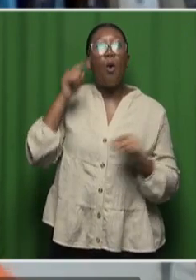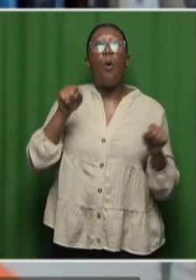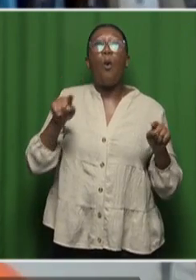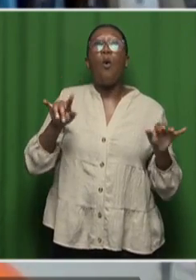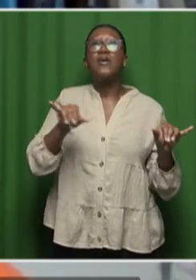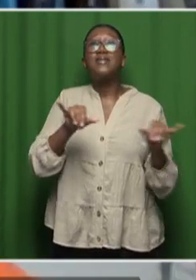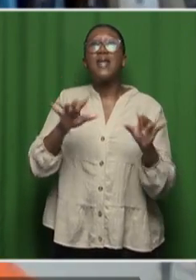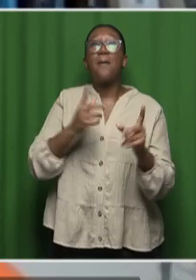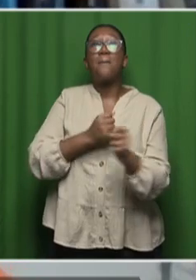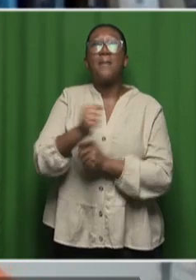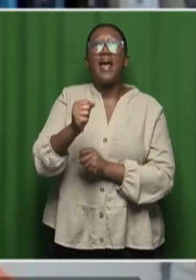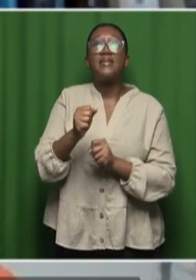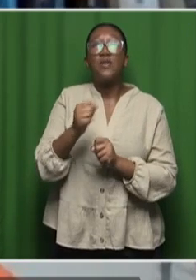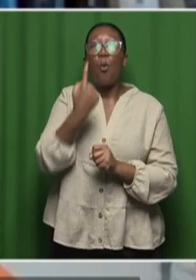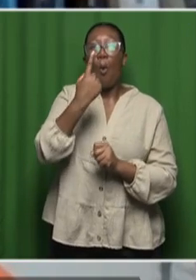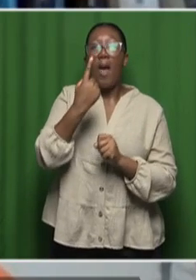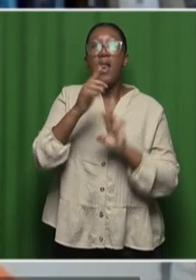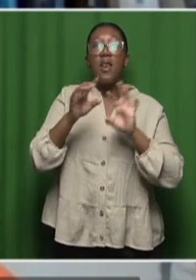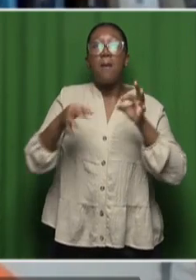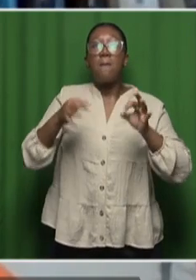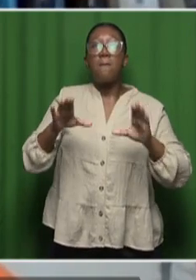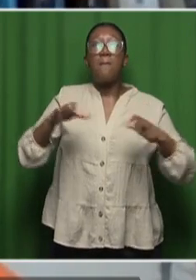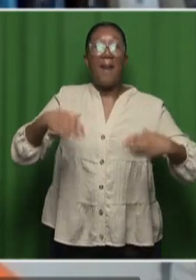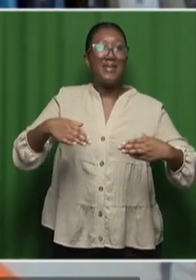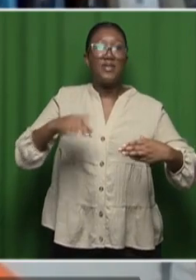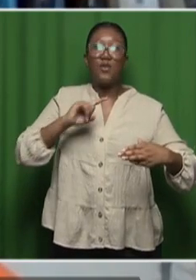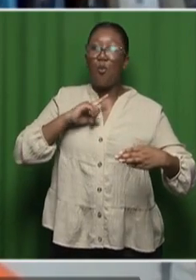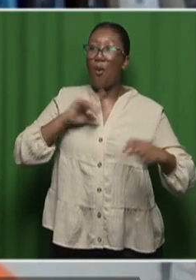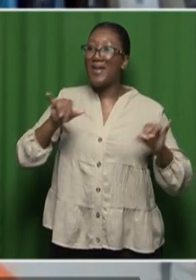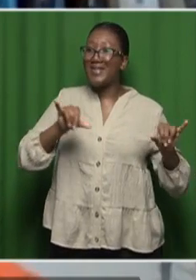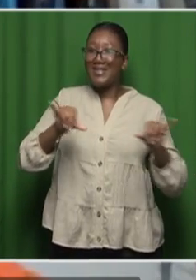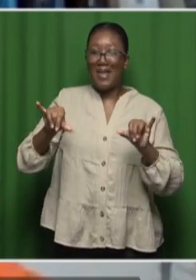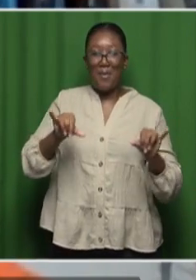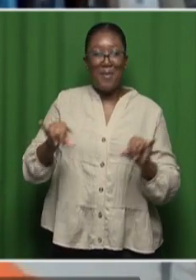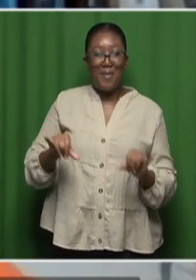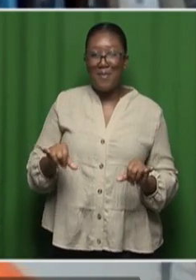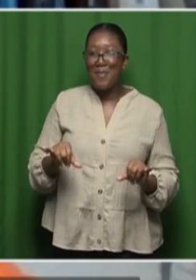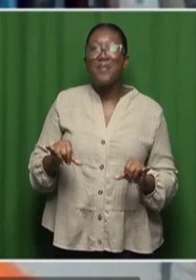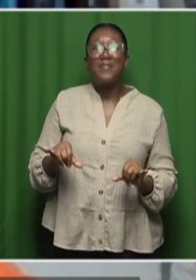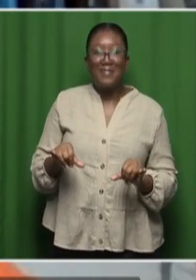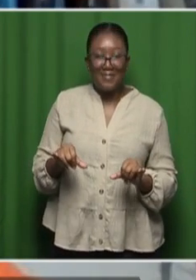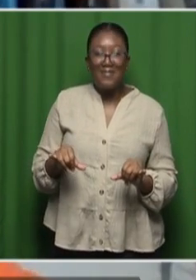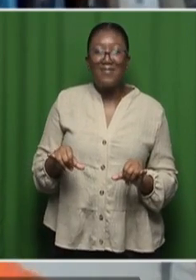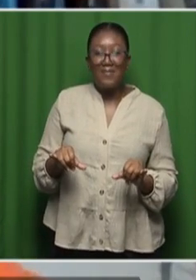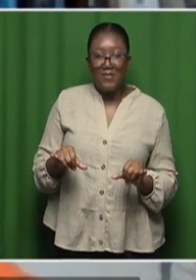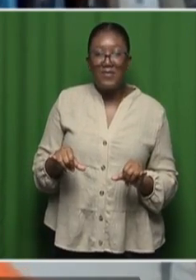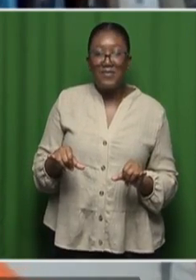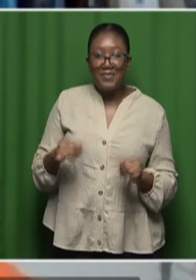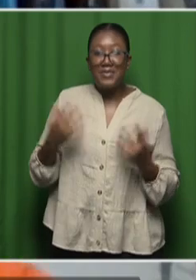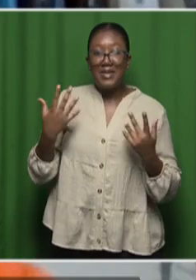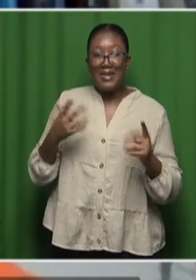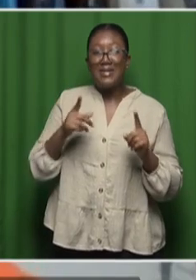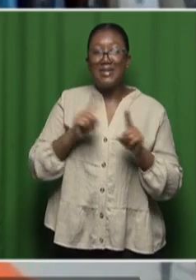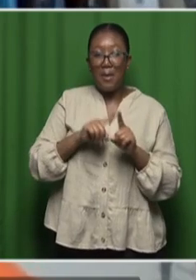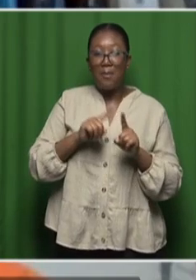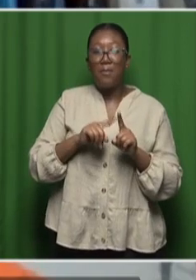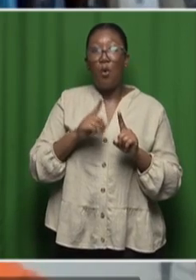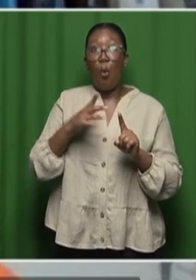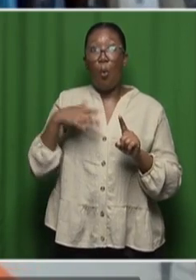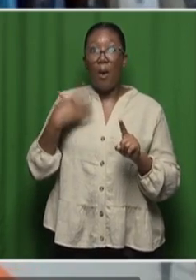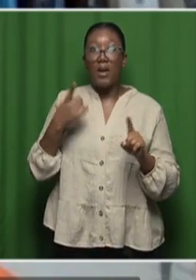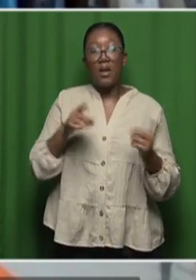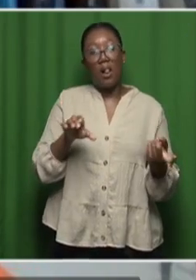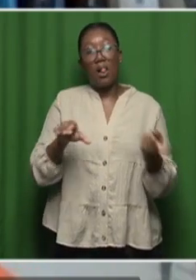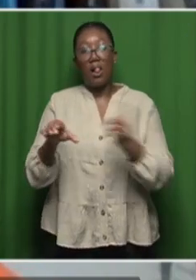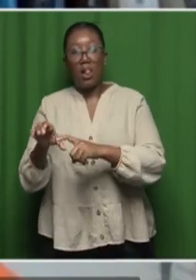between the ANC's historical use of the uMkhonto weSizwe trademark and the MK's current use of a identical and